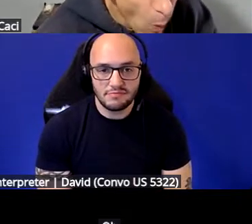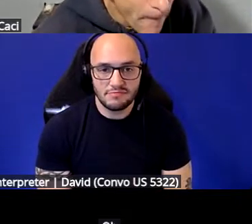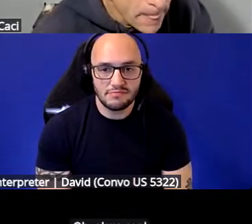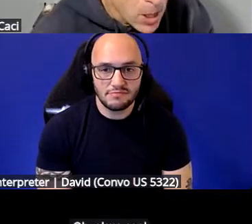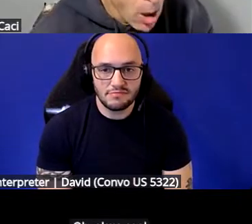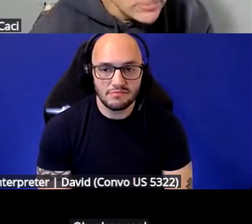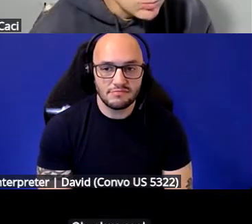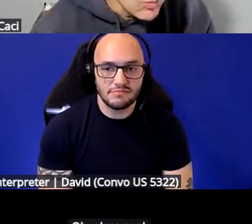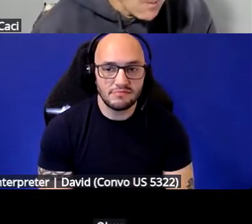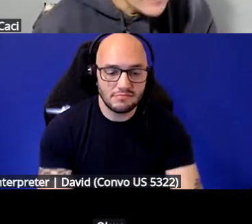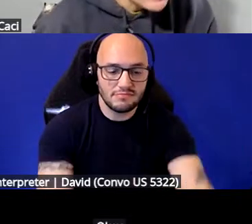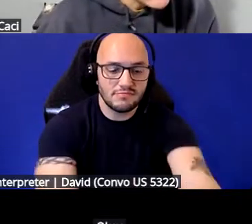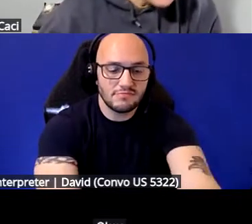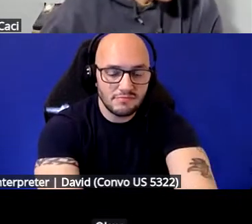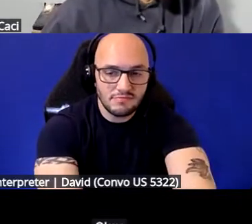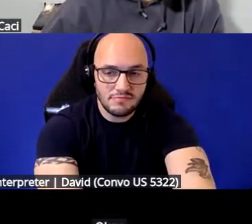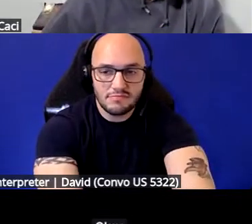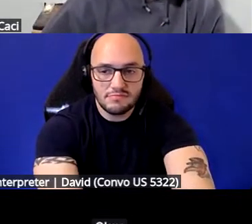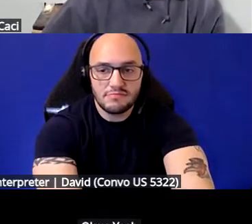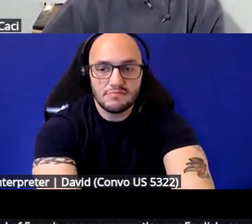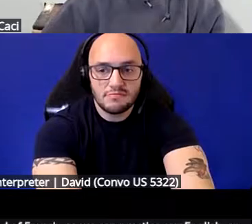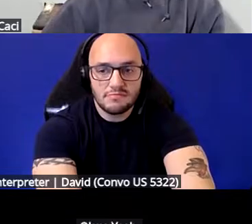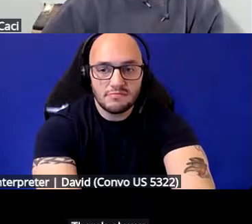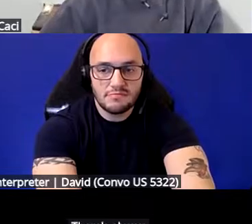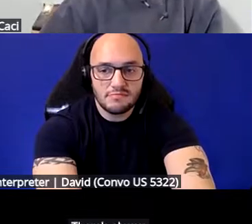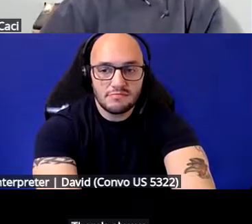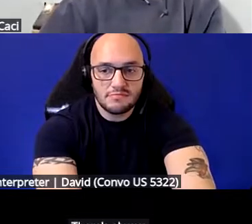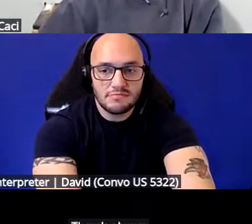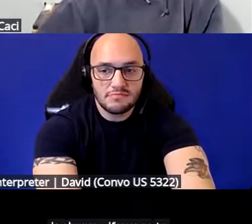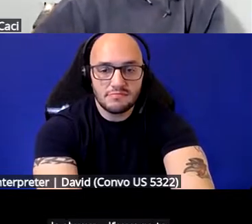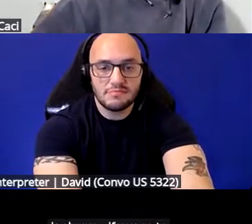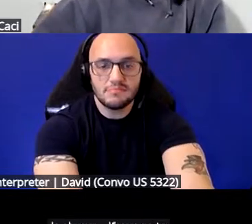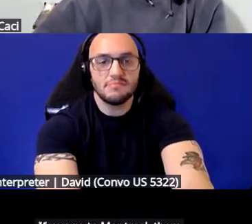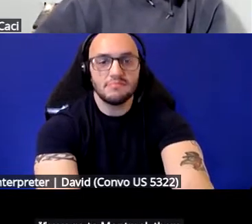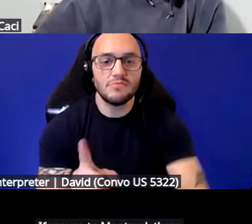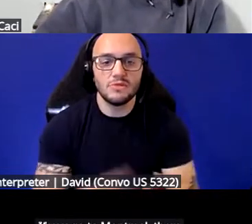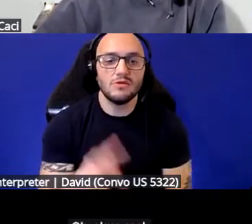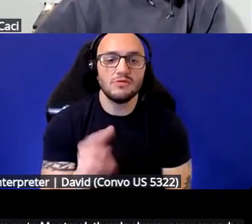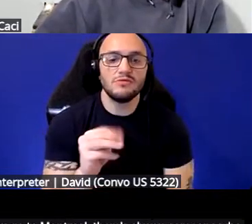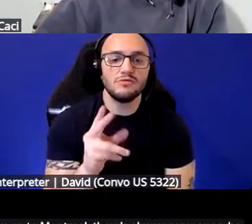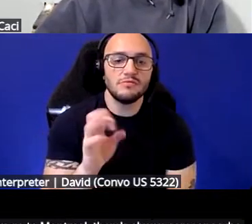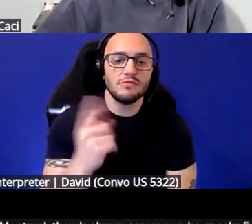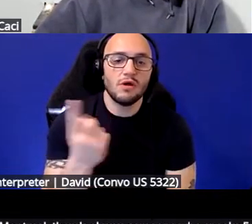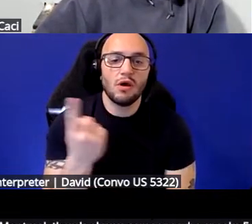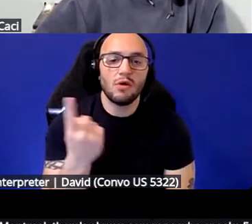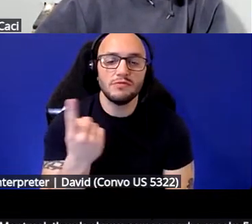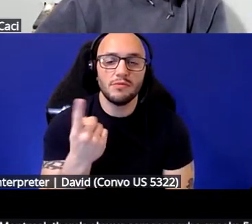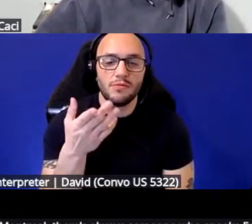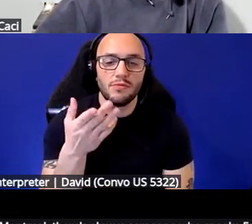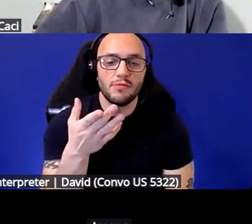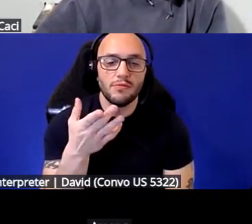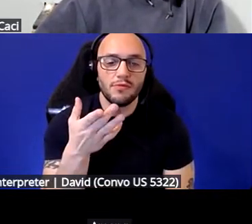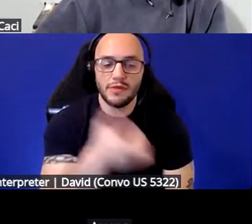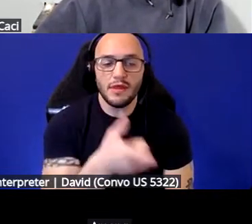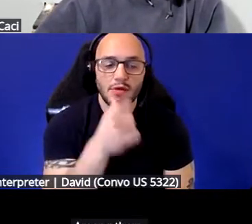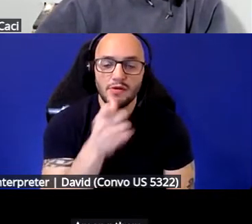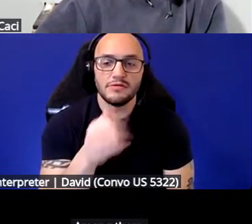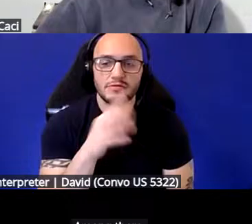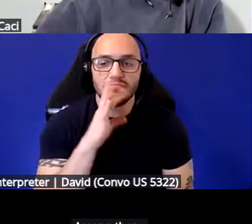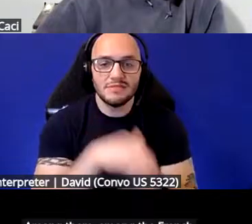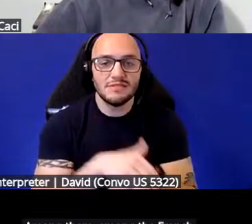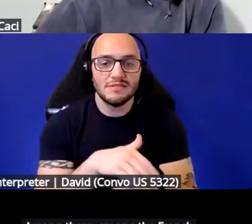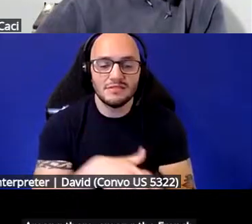Okay. Yeah. there's always if you go to Montreal, there's always someone who speaks English among them, among the French.